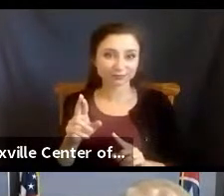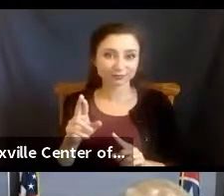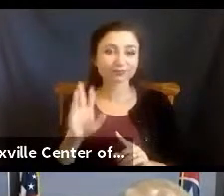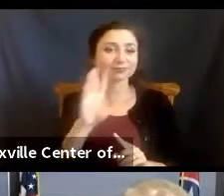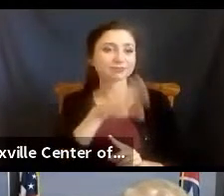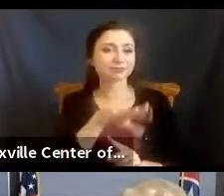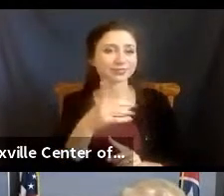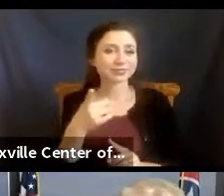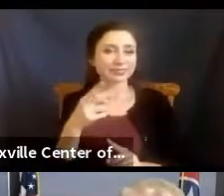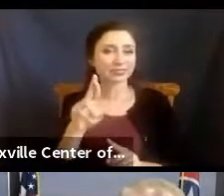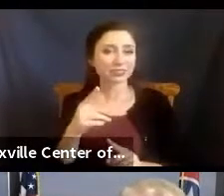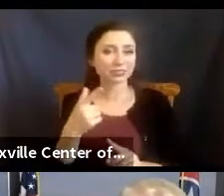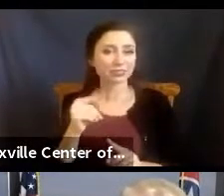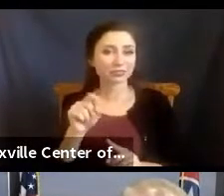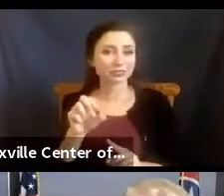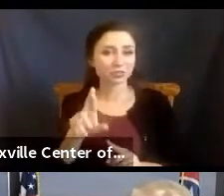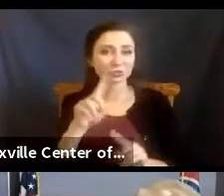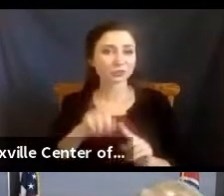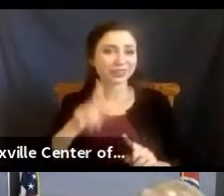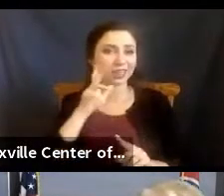Dr. Gocher, we can't hear you, sir.